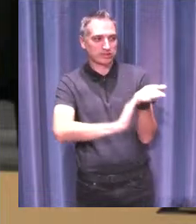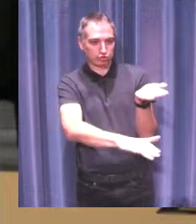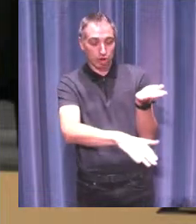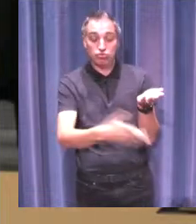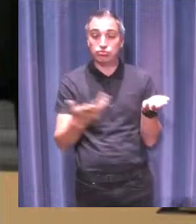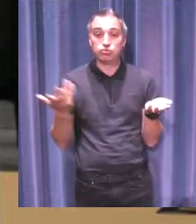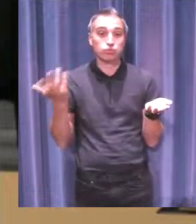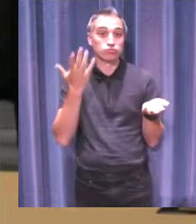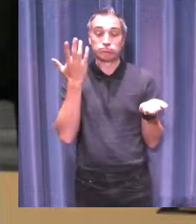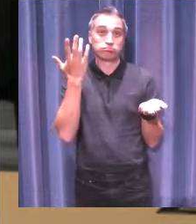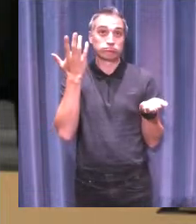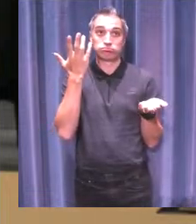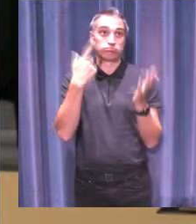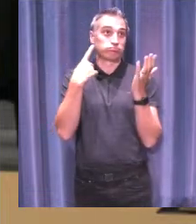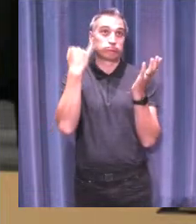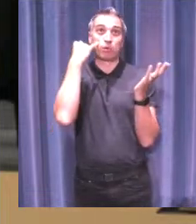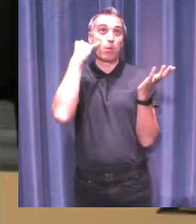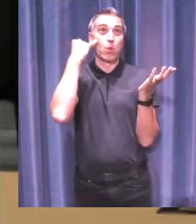say they